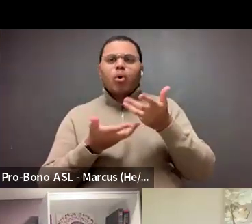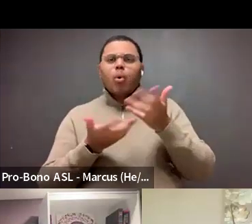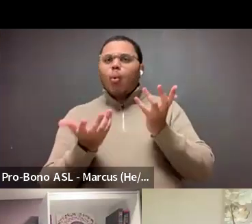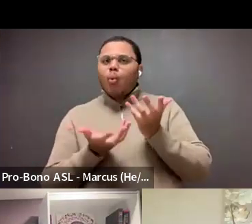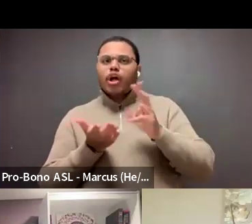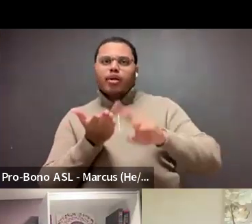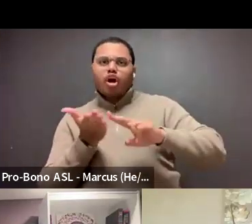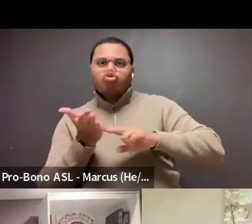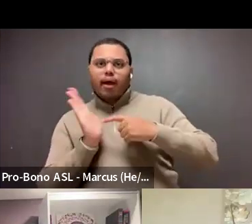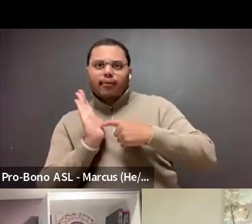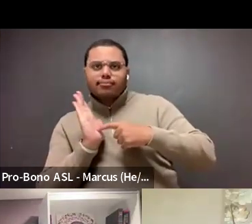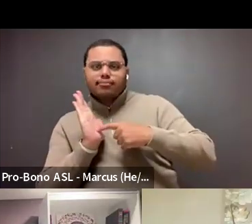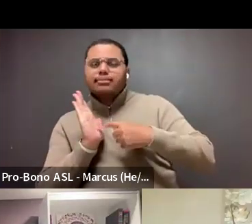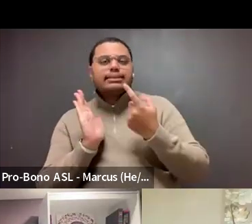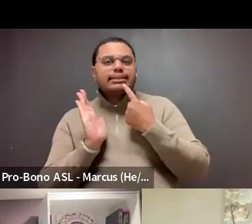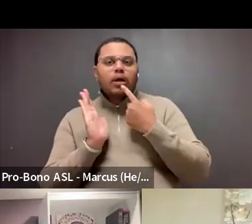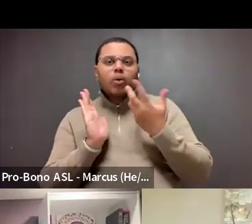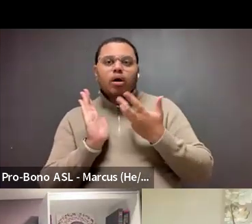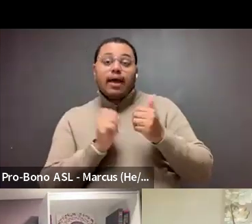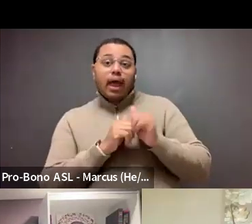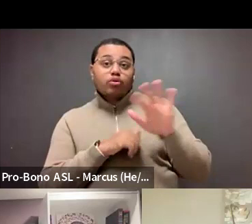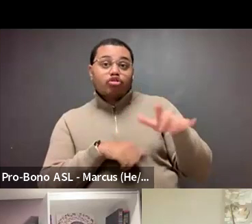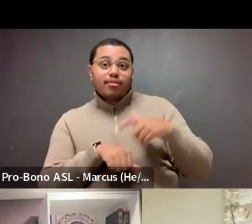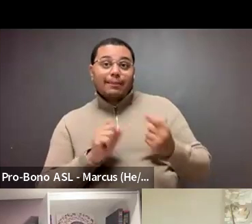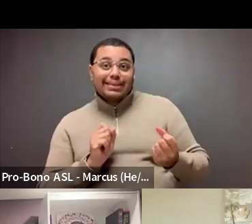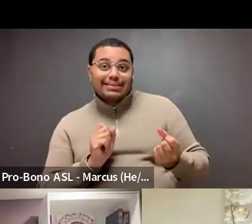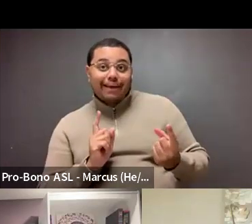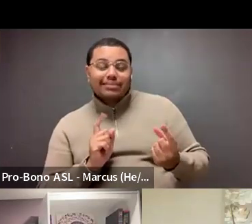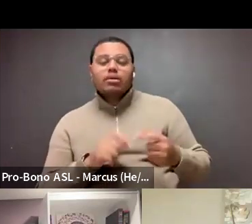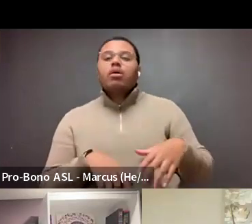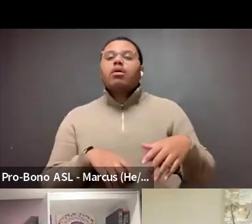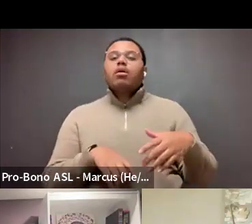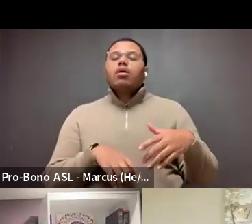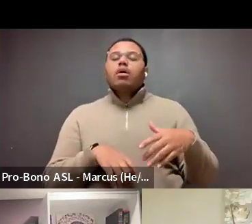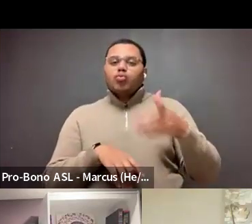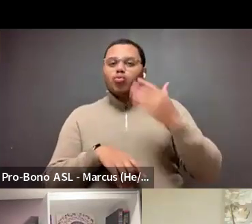contract say? Like, how is your time being spent, so that you know what you're asking for?